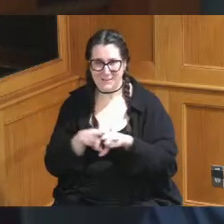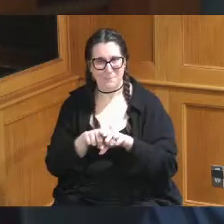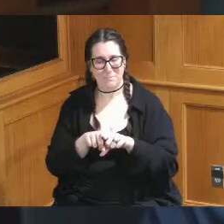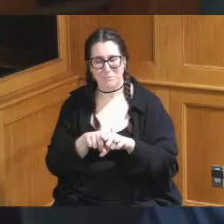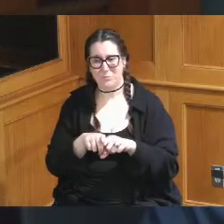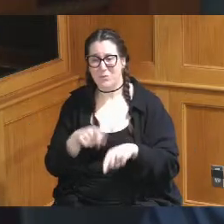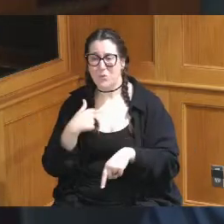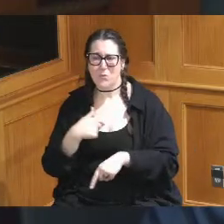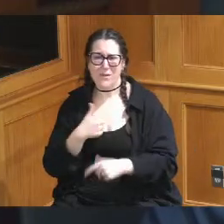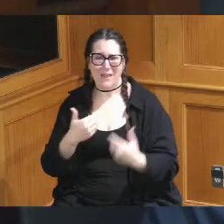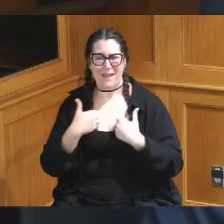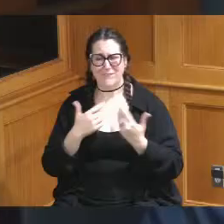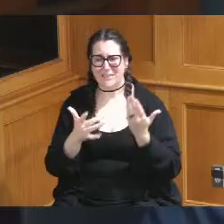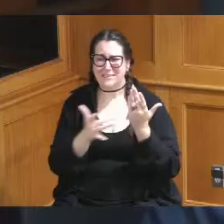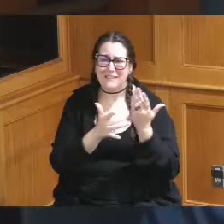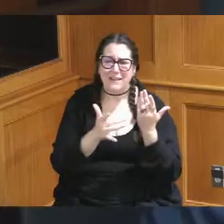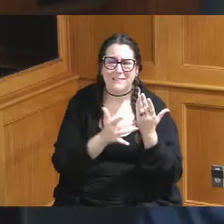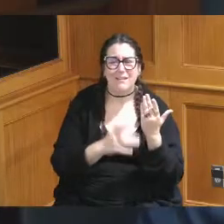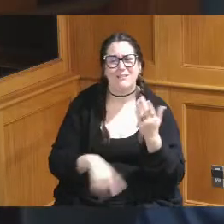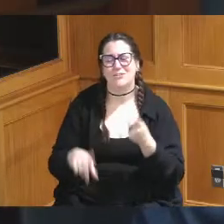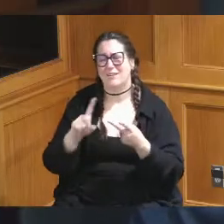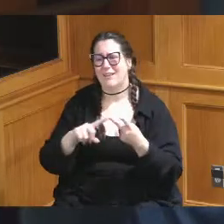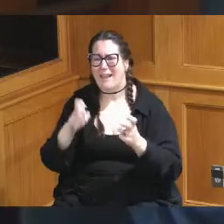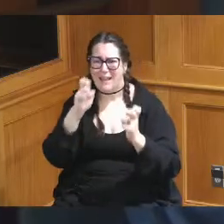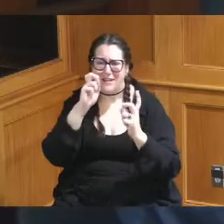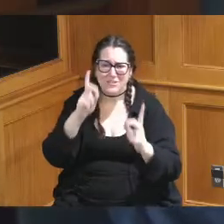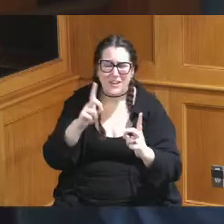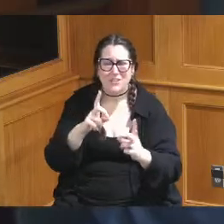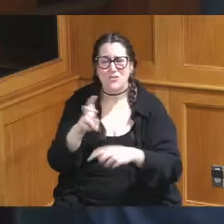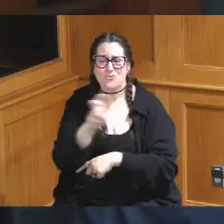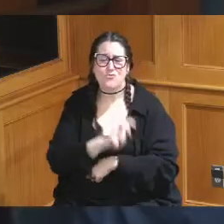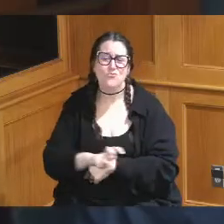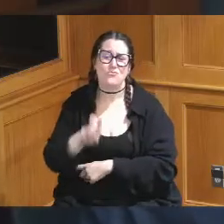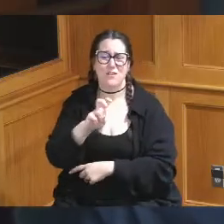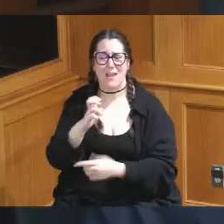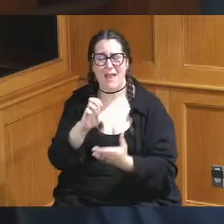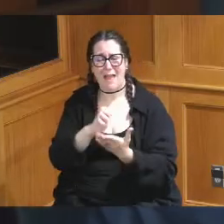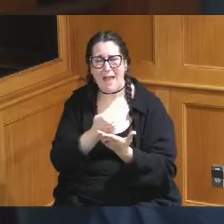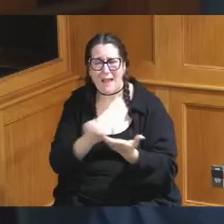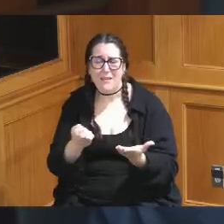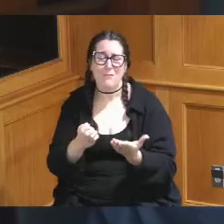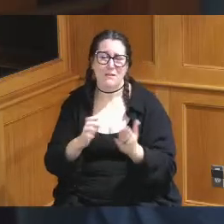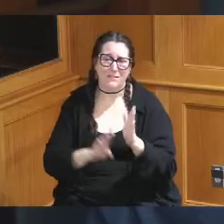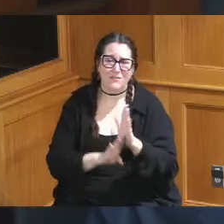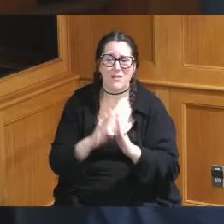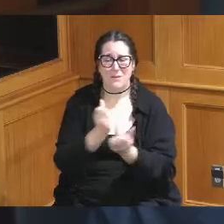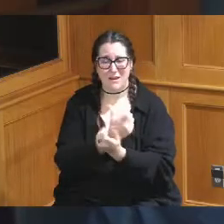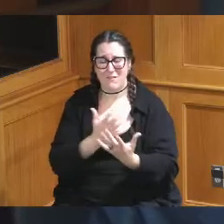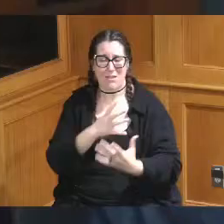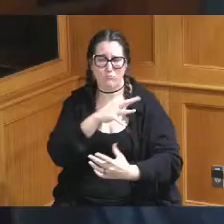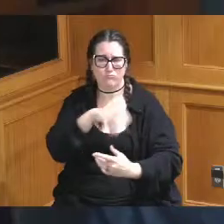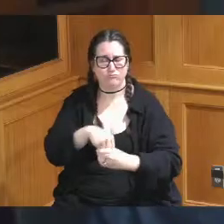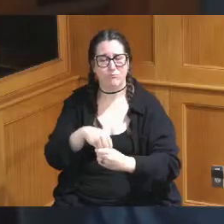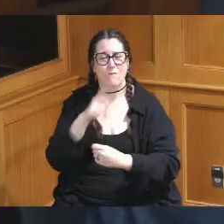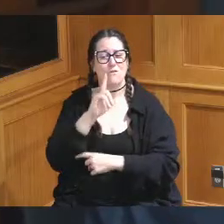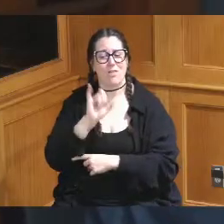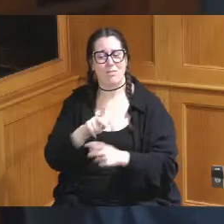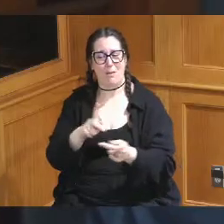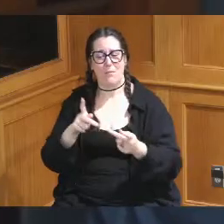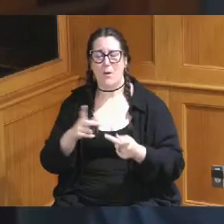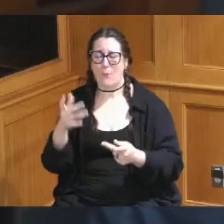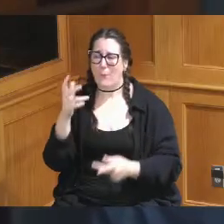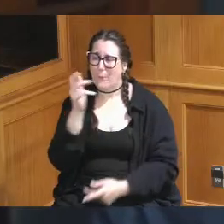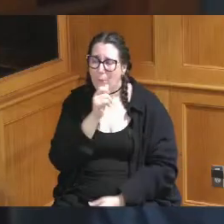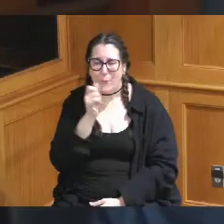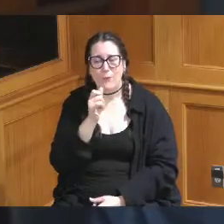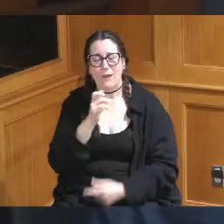technology, education, tourism and economic development, and sharing the